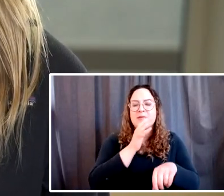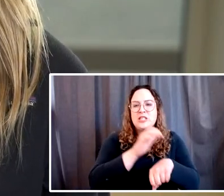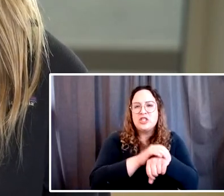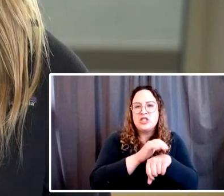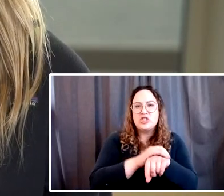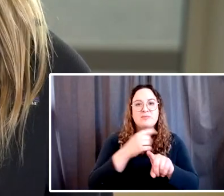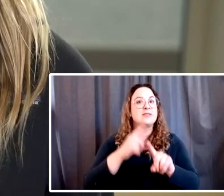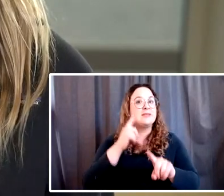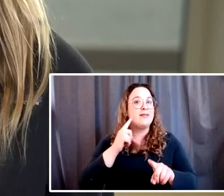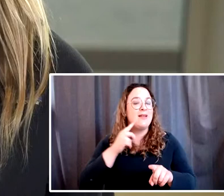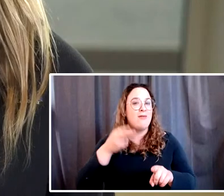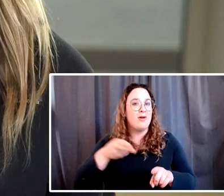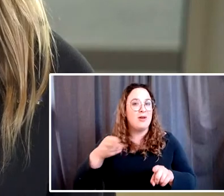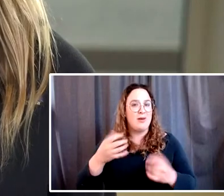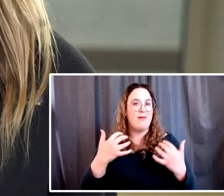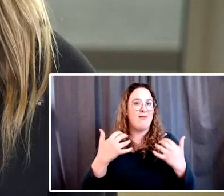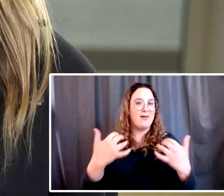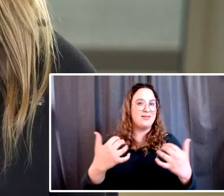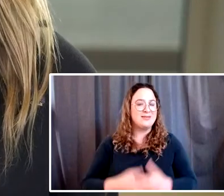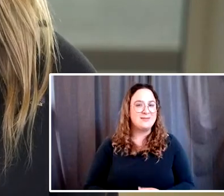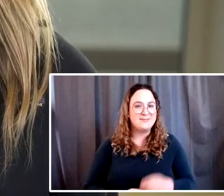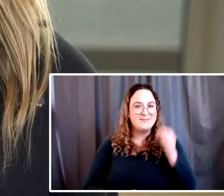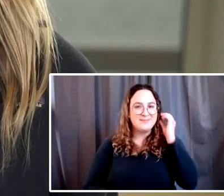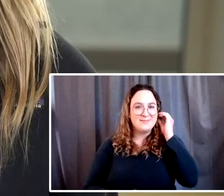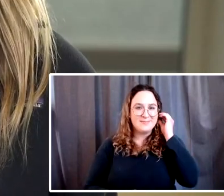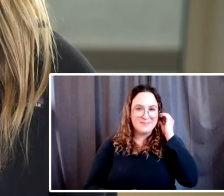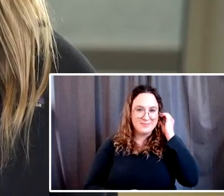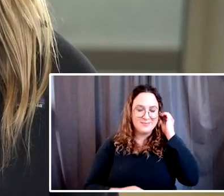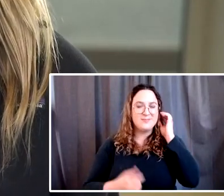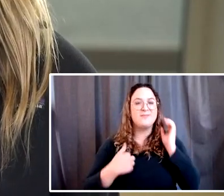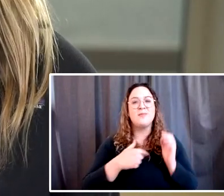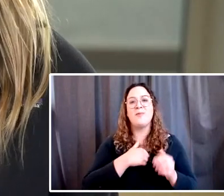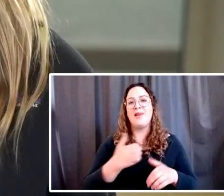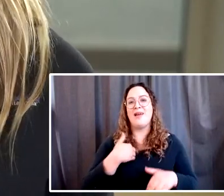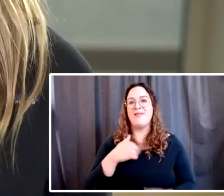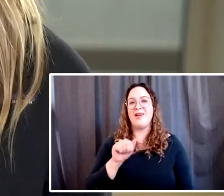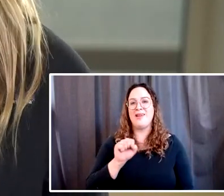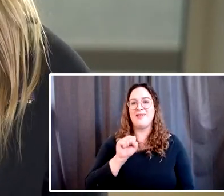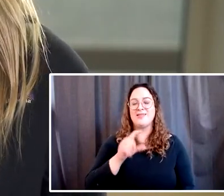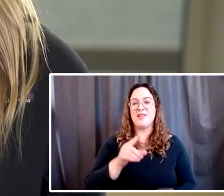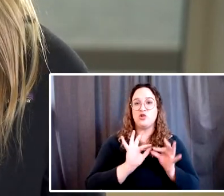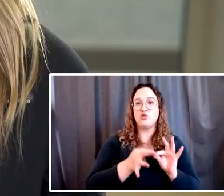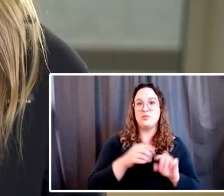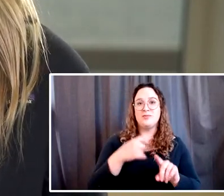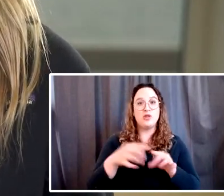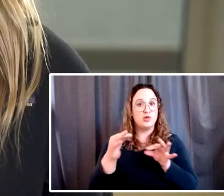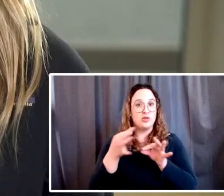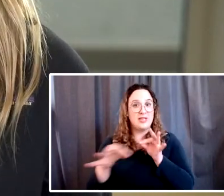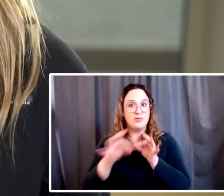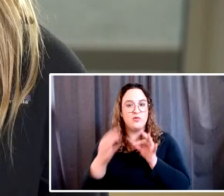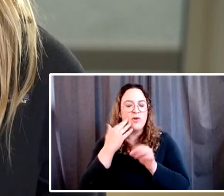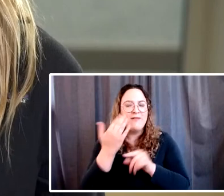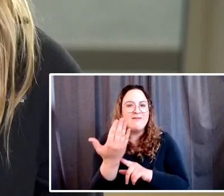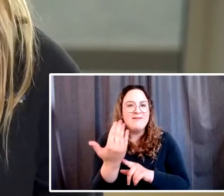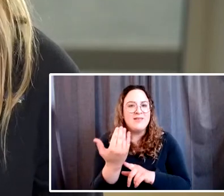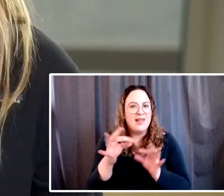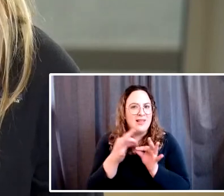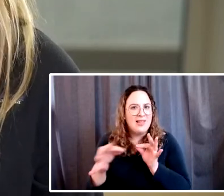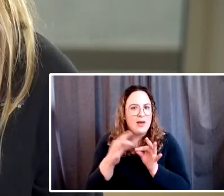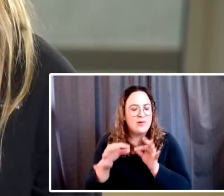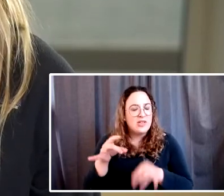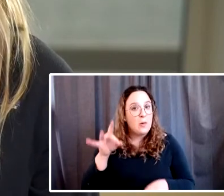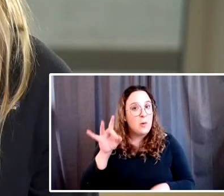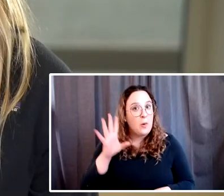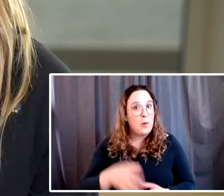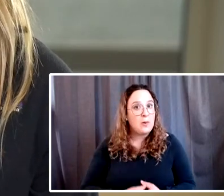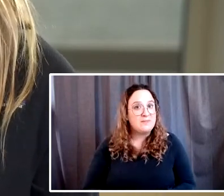hearing audiences. We're incorporating American Sign Language and closed captioning in 15 different languages. All right,